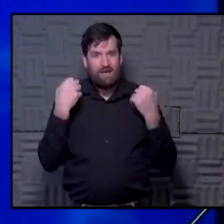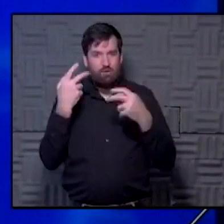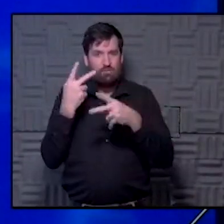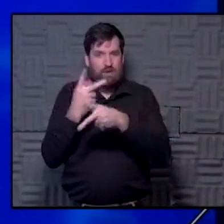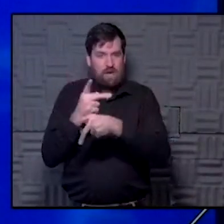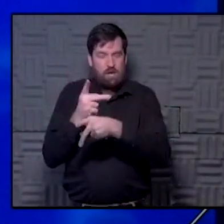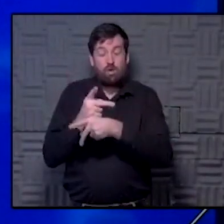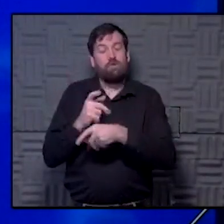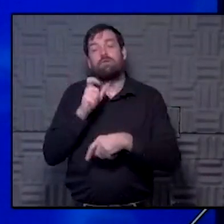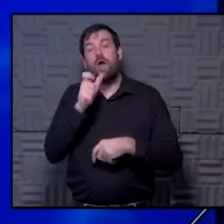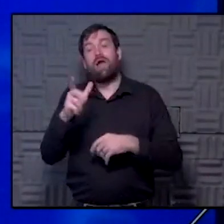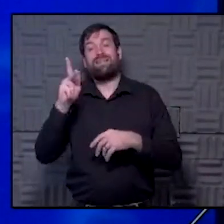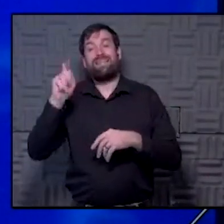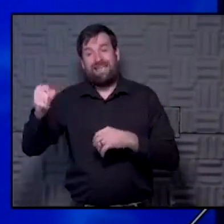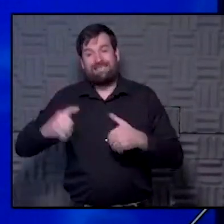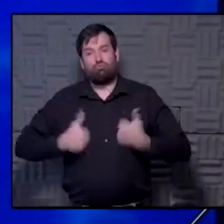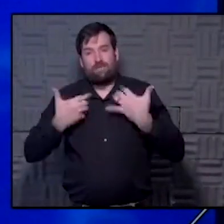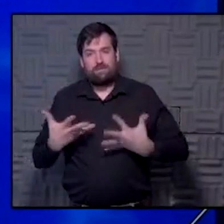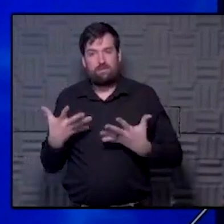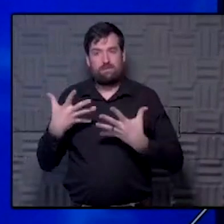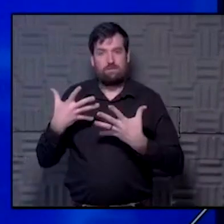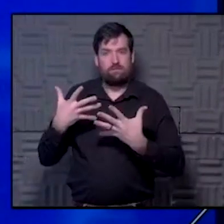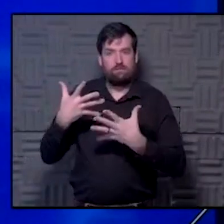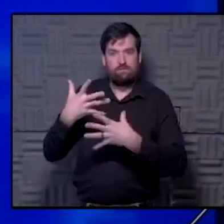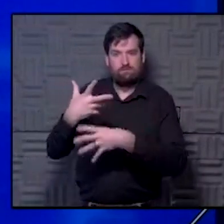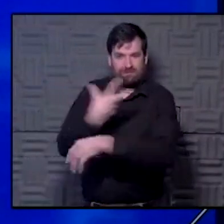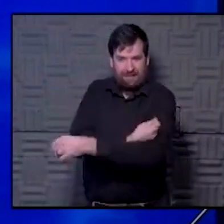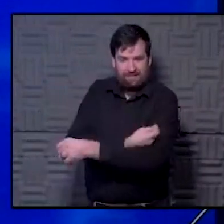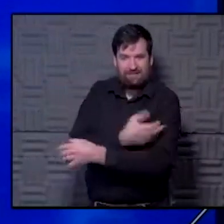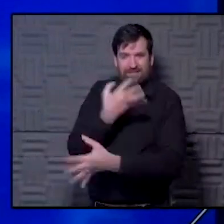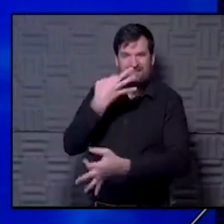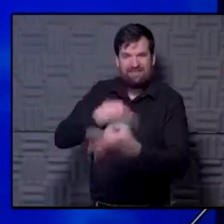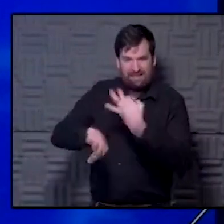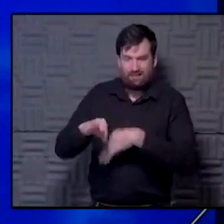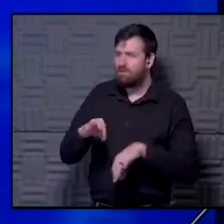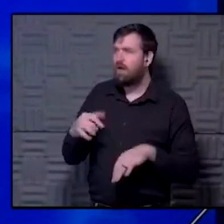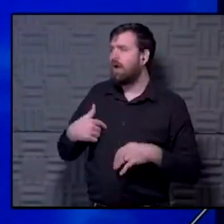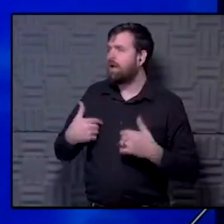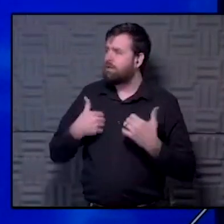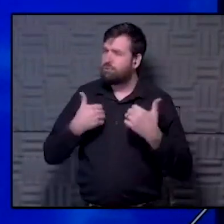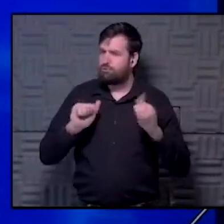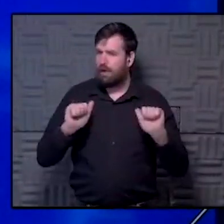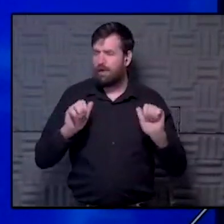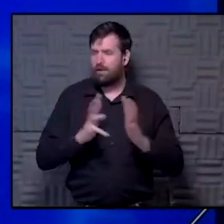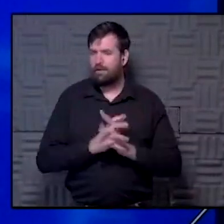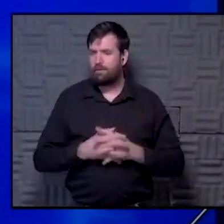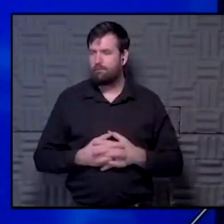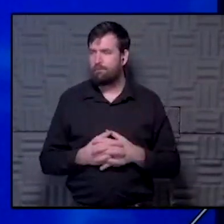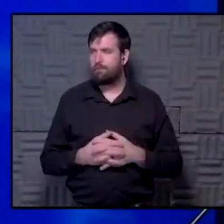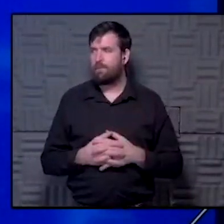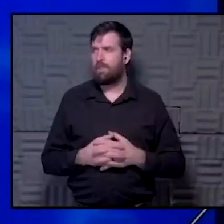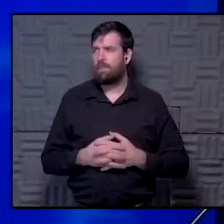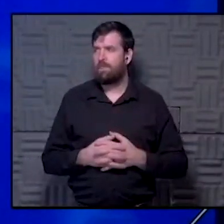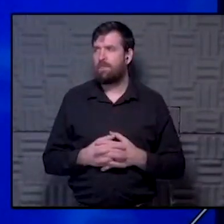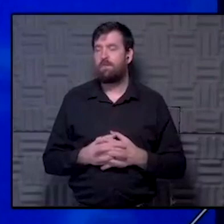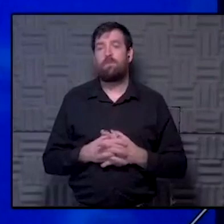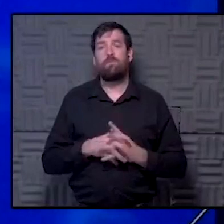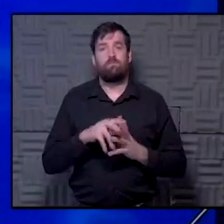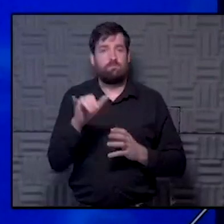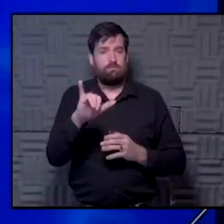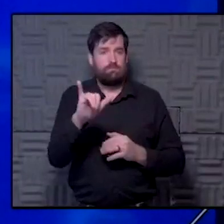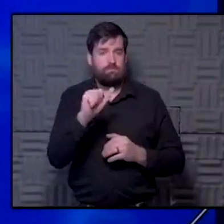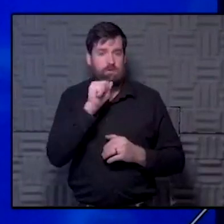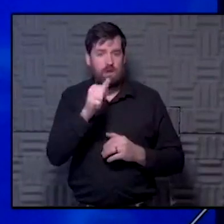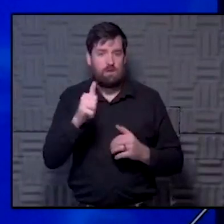for Kansas residents. Can you explain? So I'll try. Just like